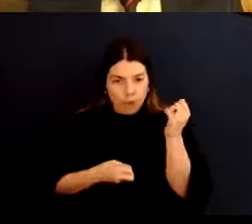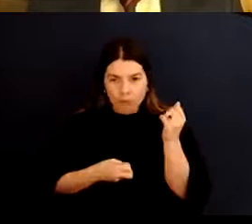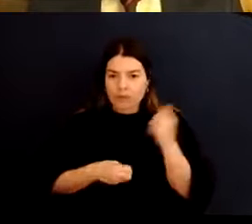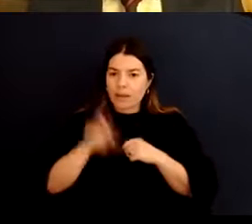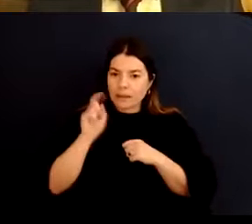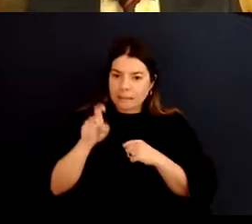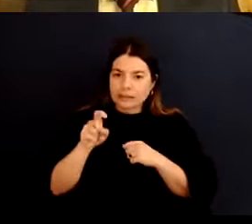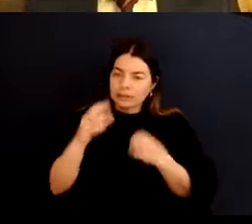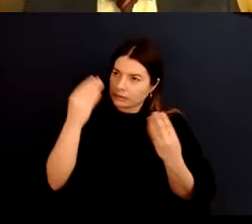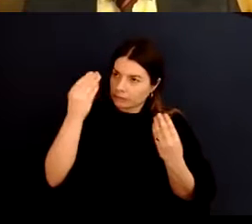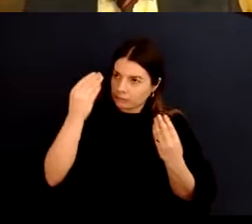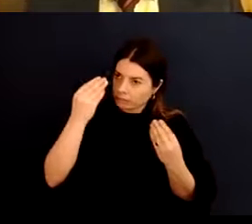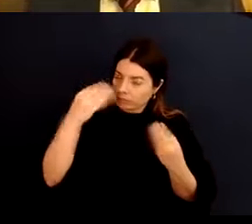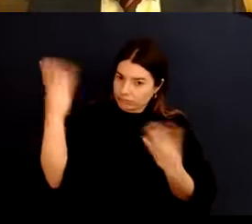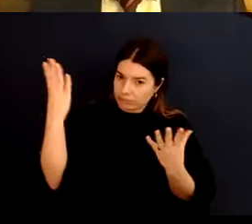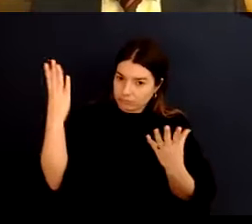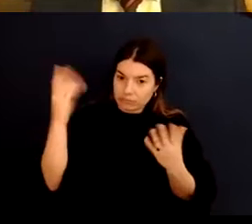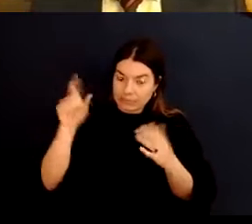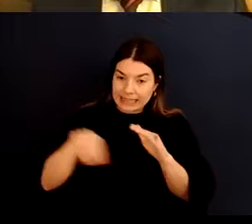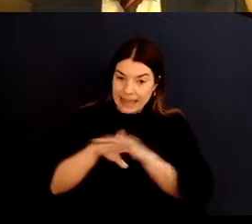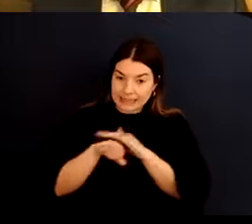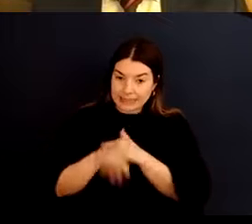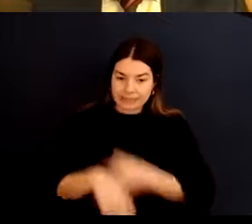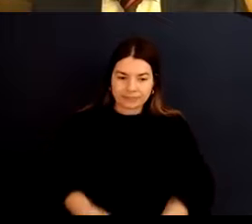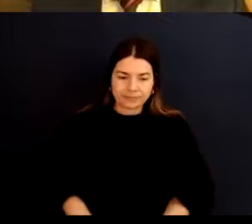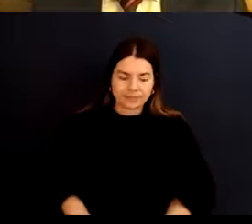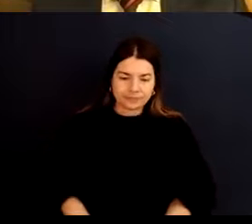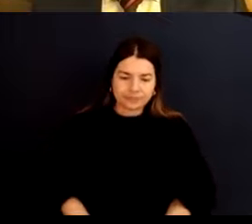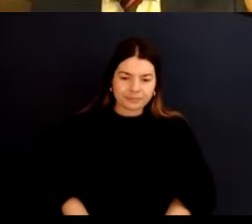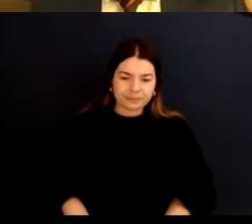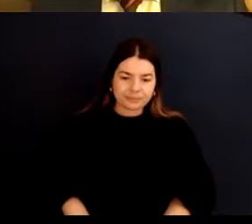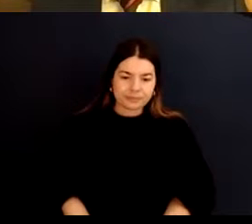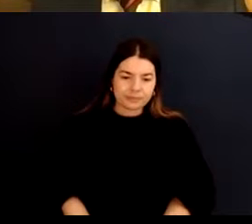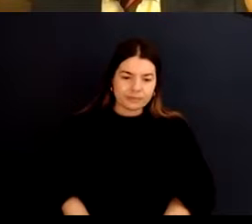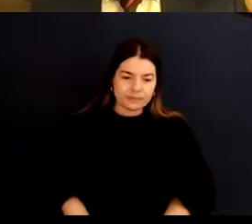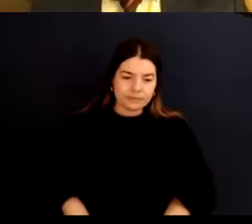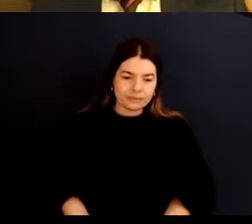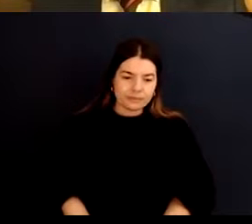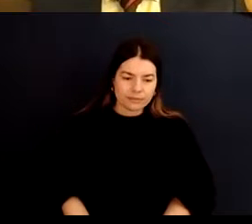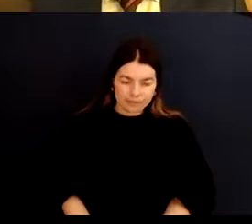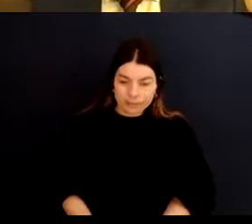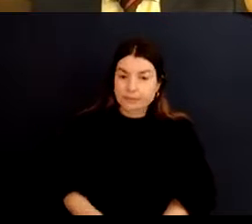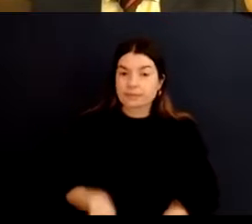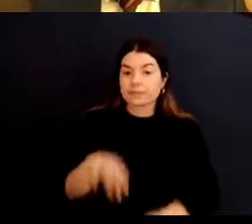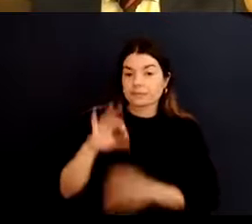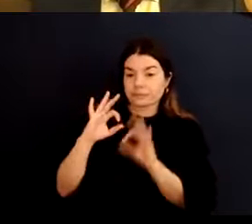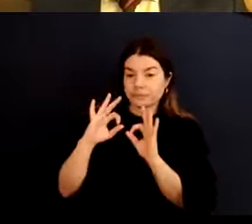make things happen in their favor. Thank you. Thank you. I have a quick